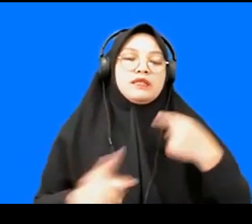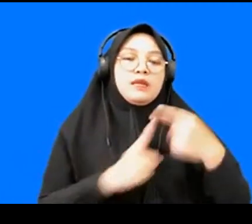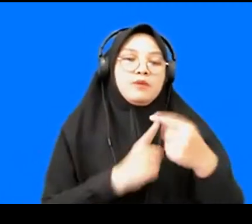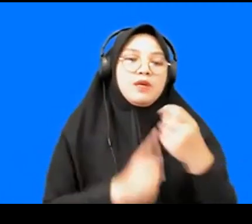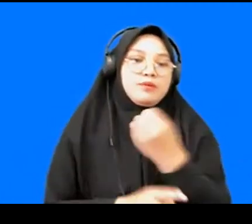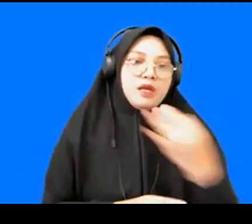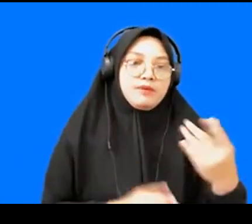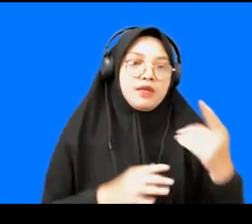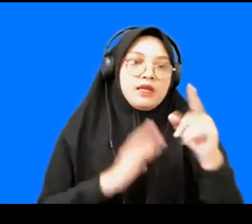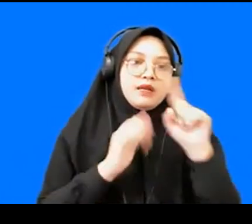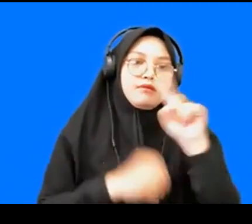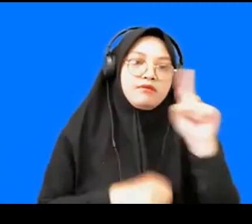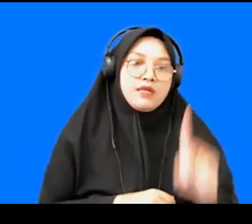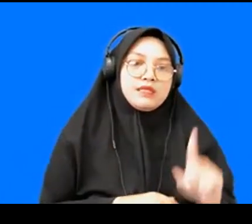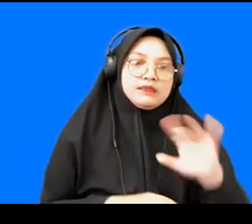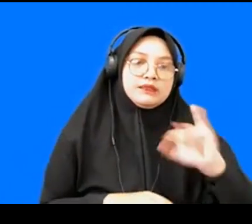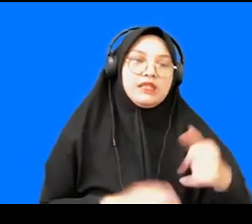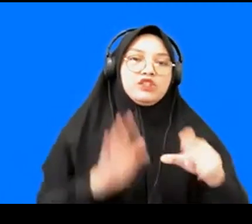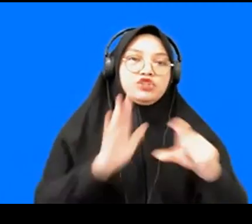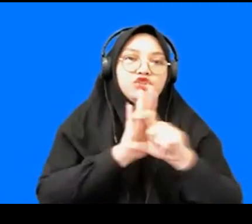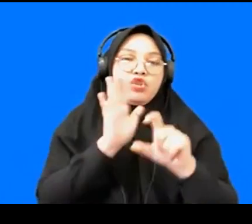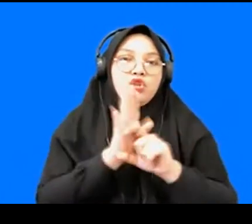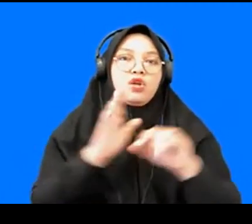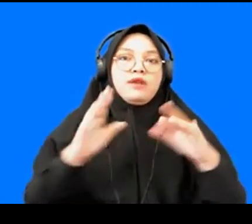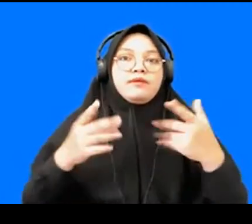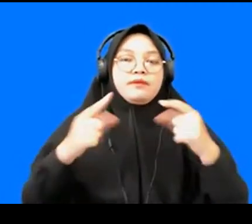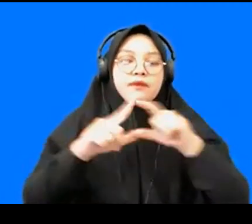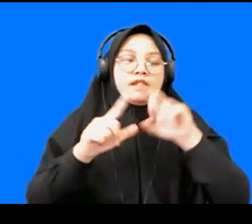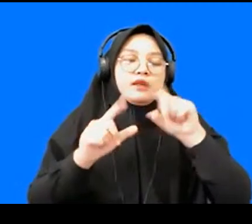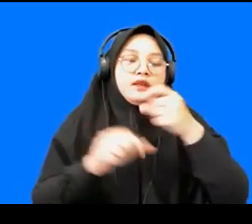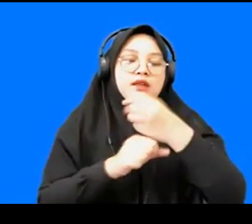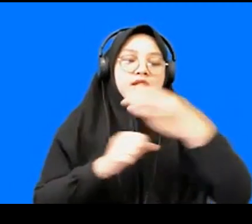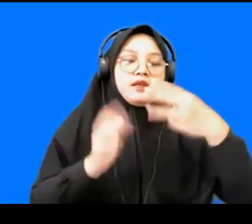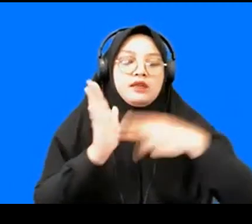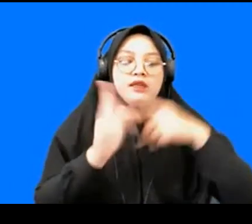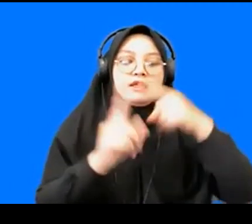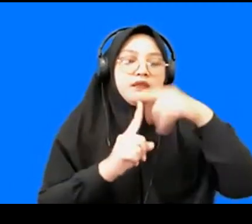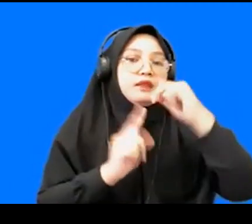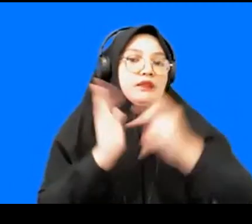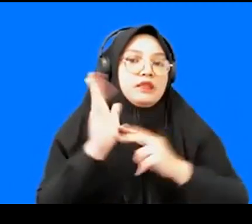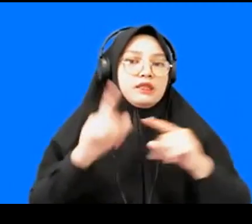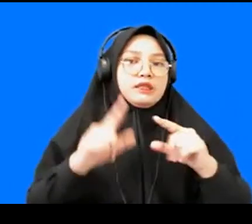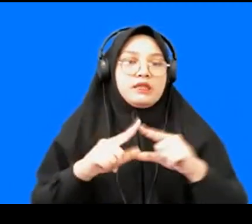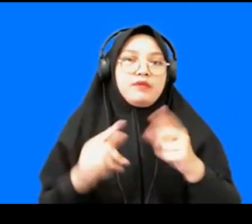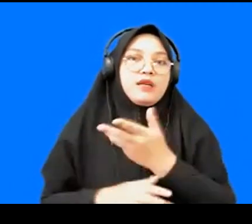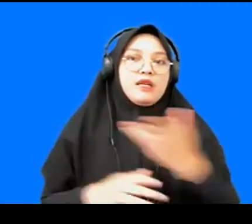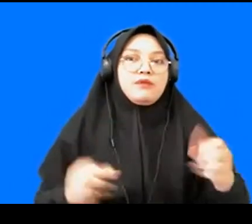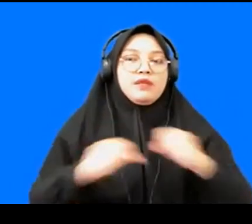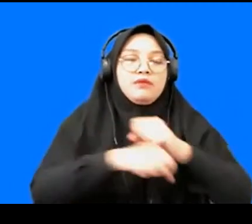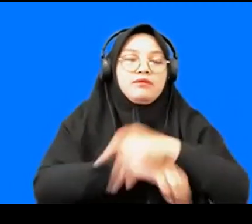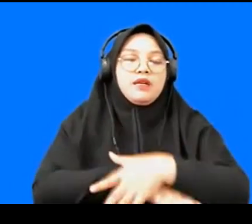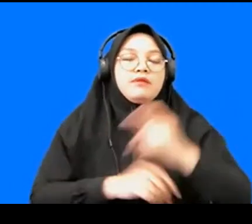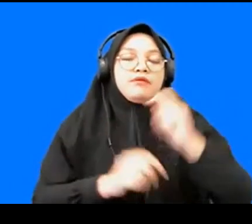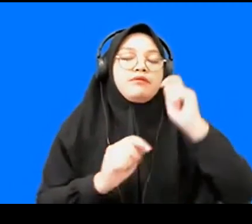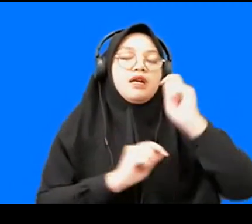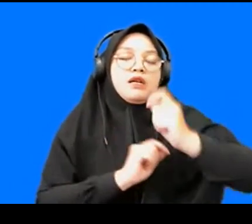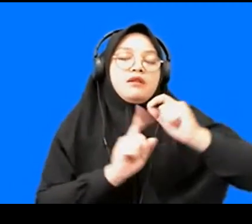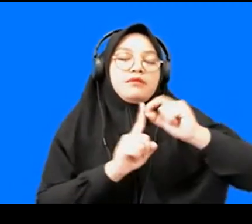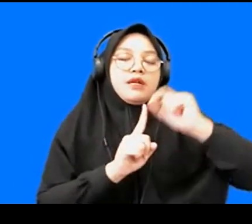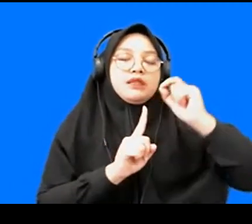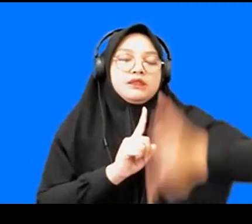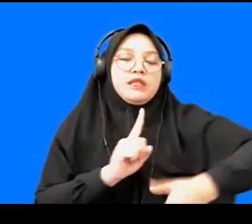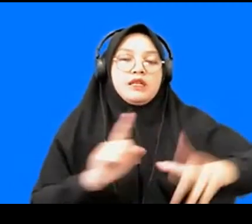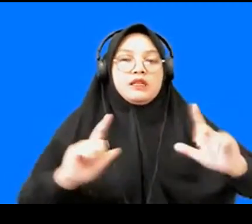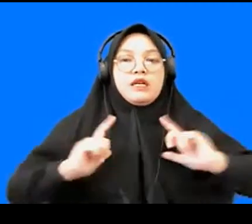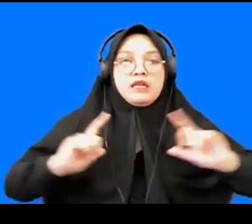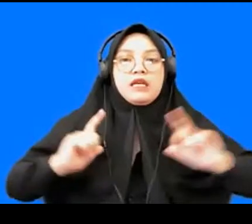Argentina, for example, imposed a wealth tax and they were very successful. It's a one-off wealth tax only for the year 2021, and